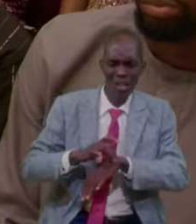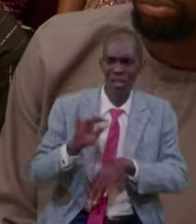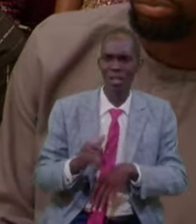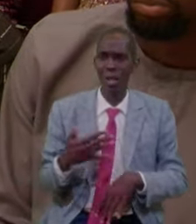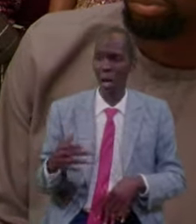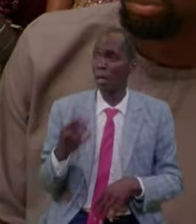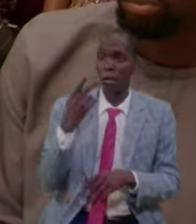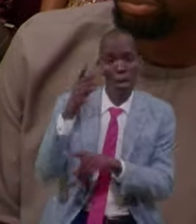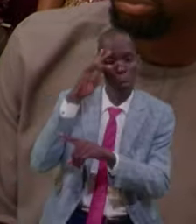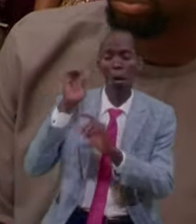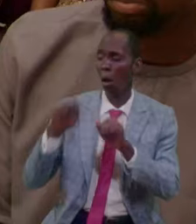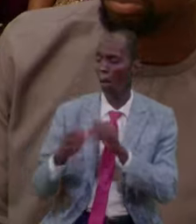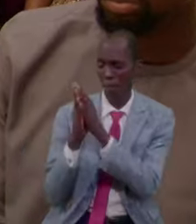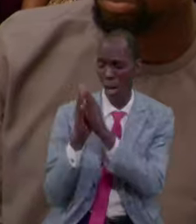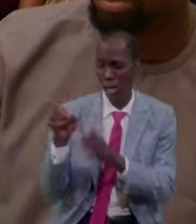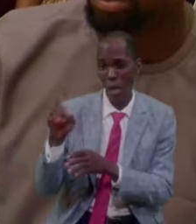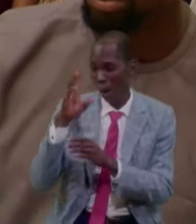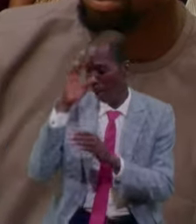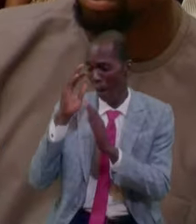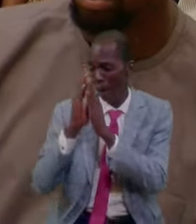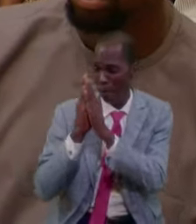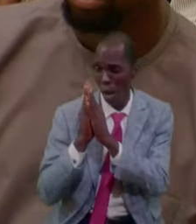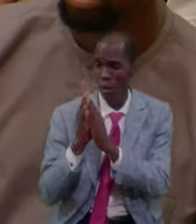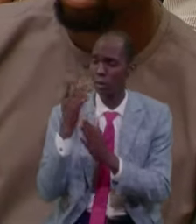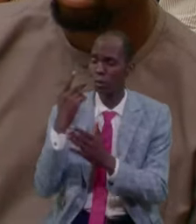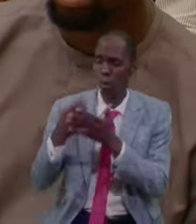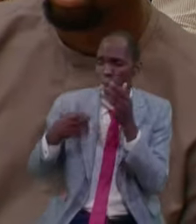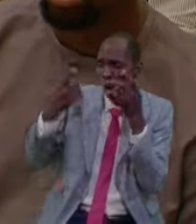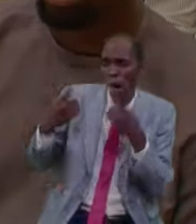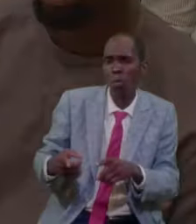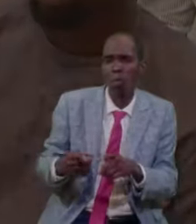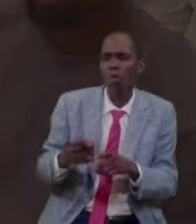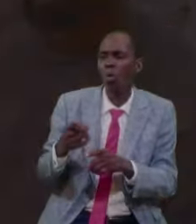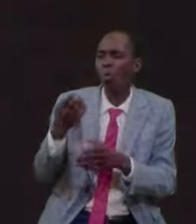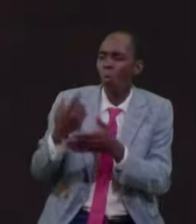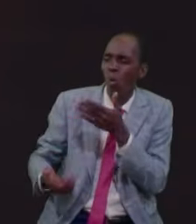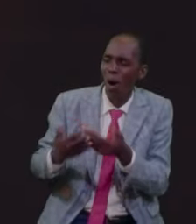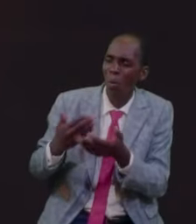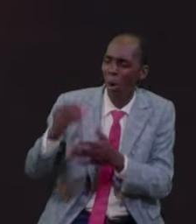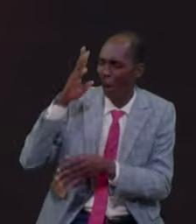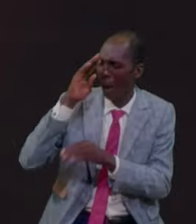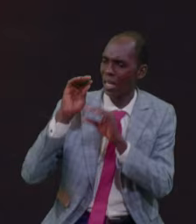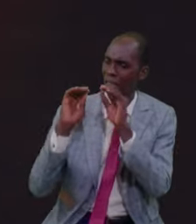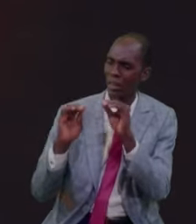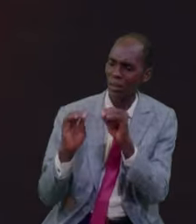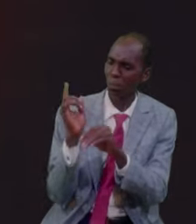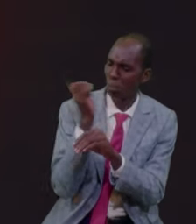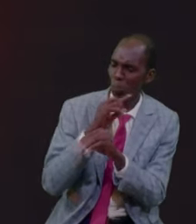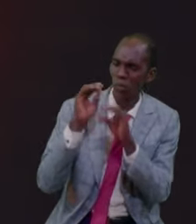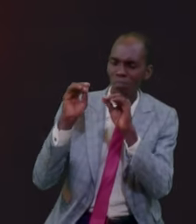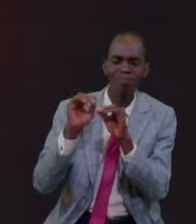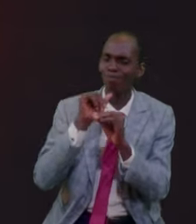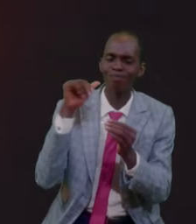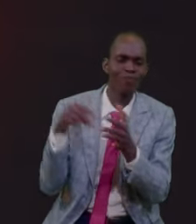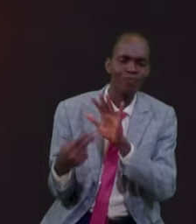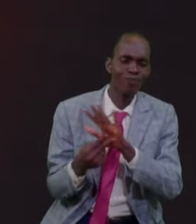can pray. And once he prays, look at what happens. They do not look at the false doctrine